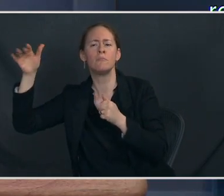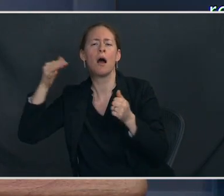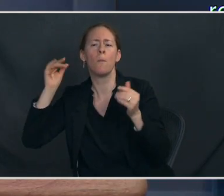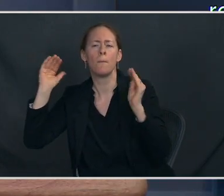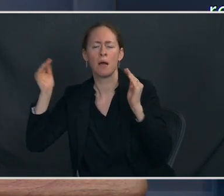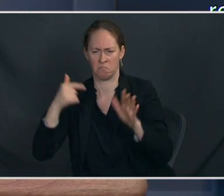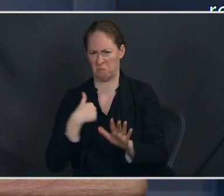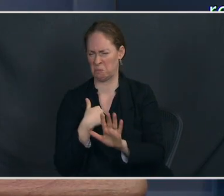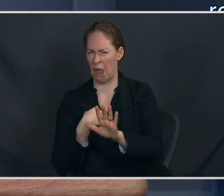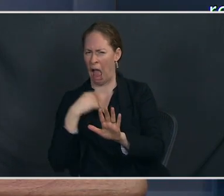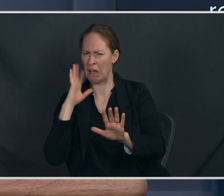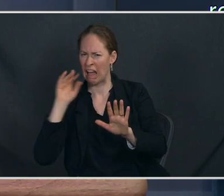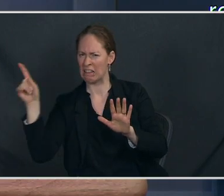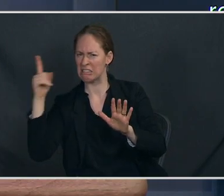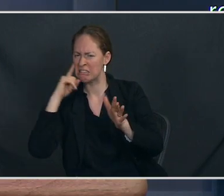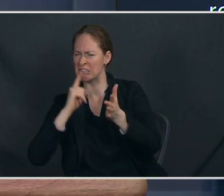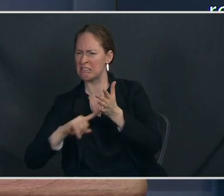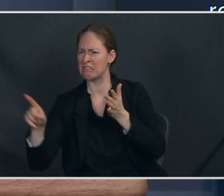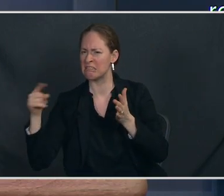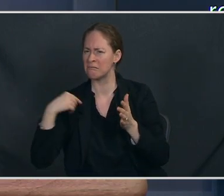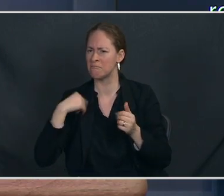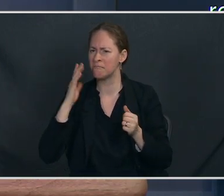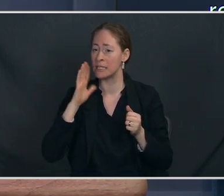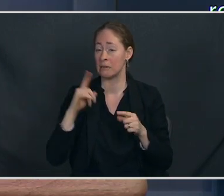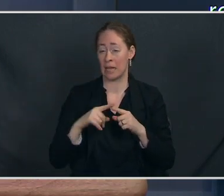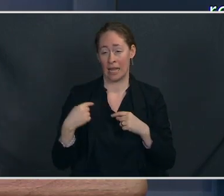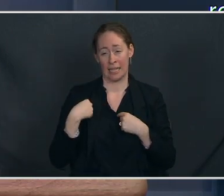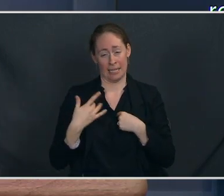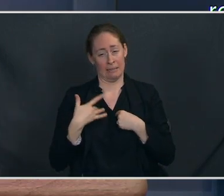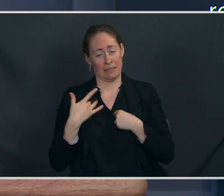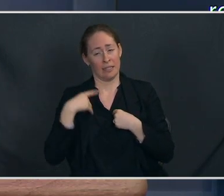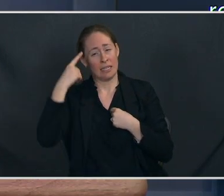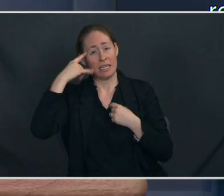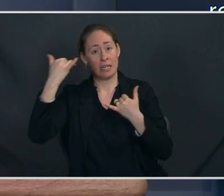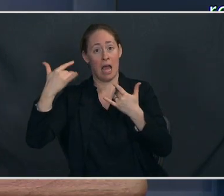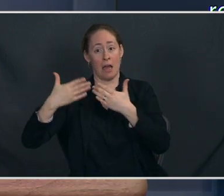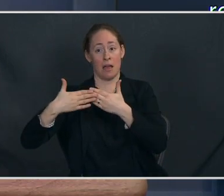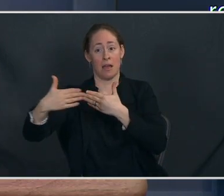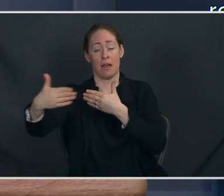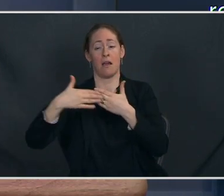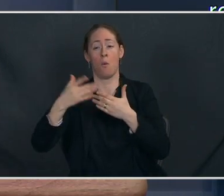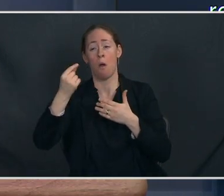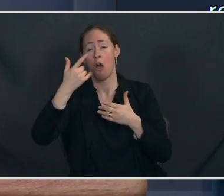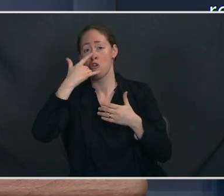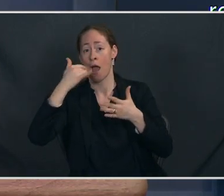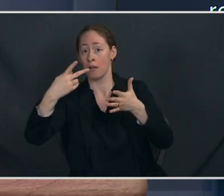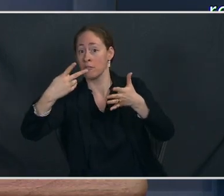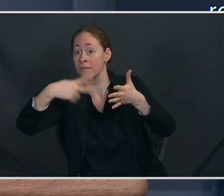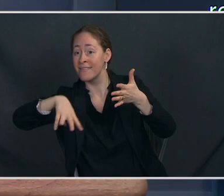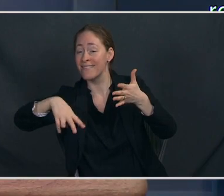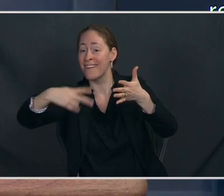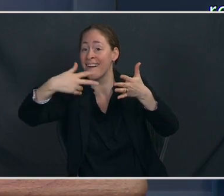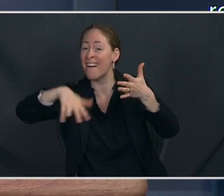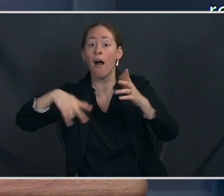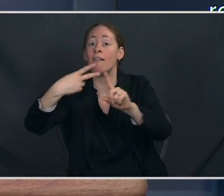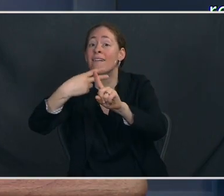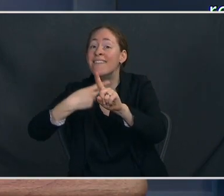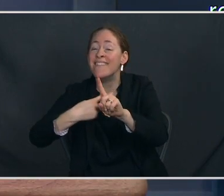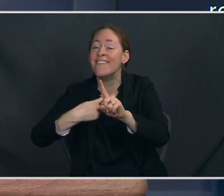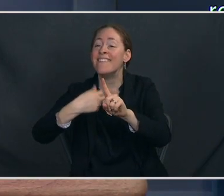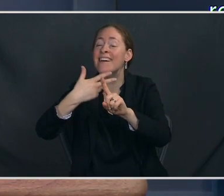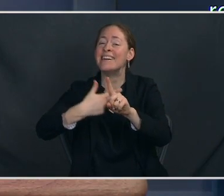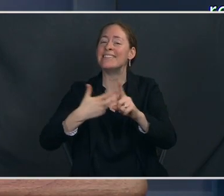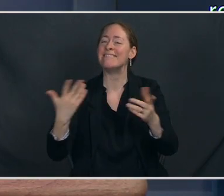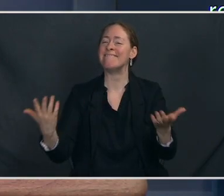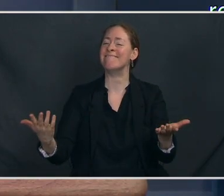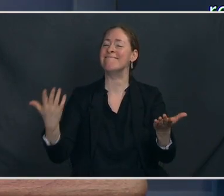that what we're looking ahead to is where are we in a couple of weeks and where are we in 2 months? And no one wants to be having a